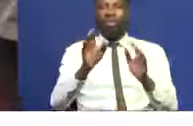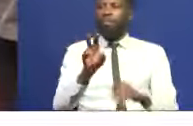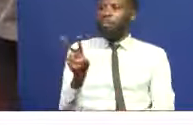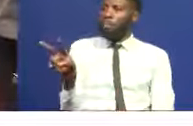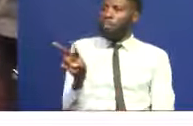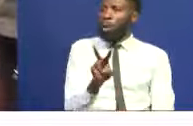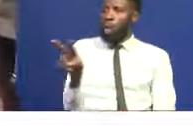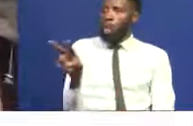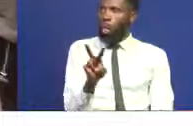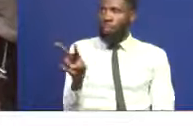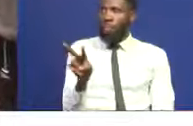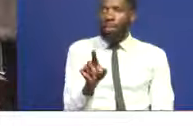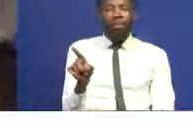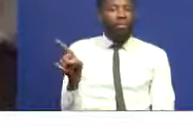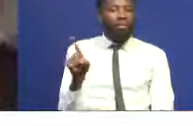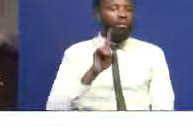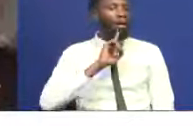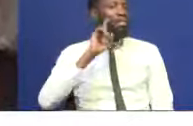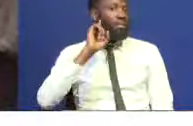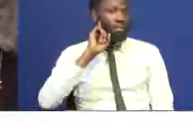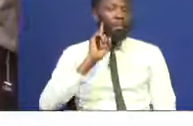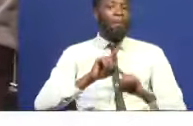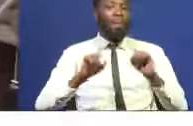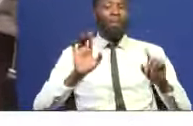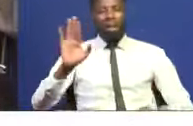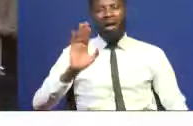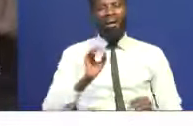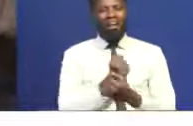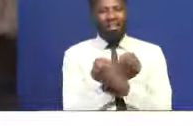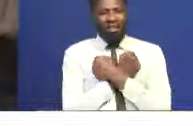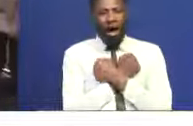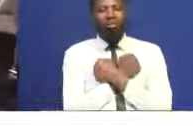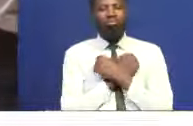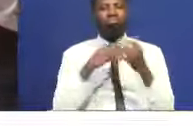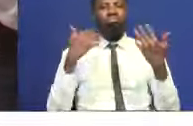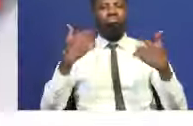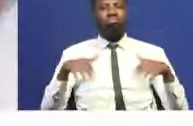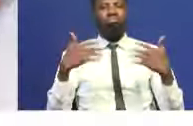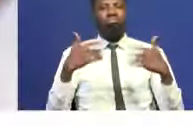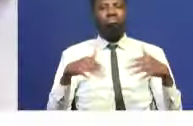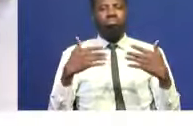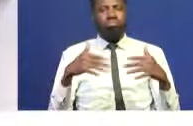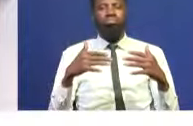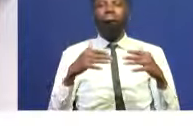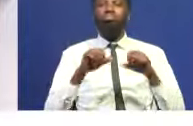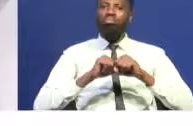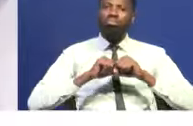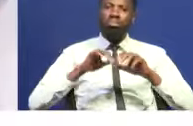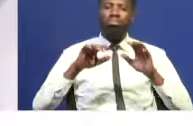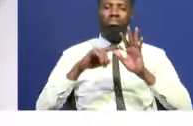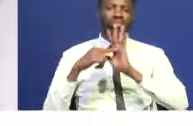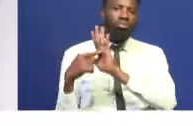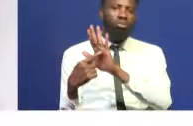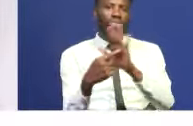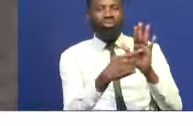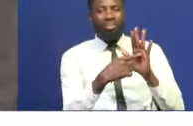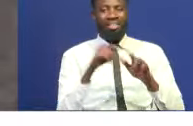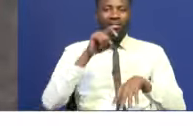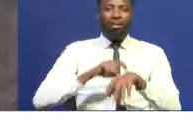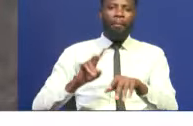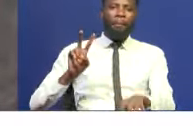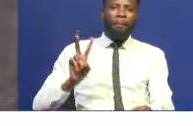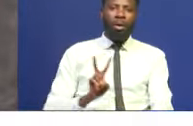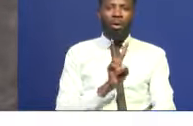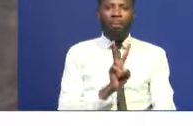Both Karinga and Mboya are deaf, but their love spoke louder than any words could. As they walked down the